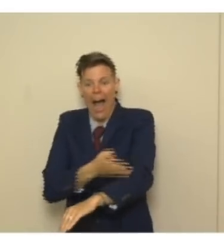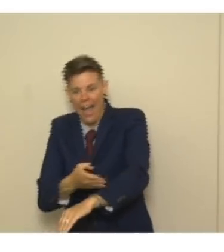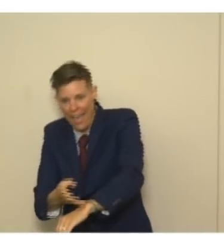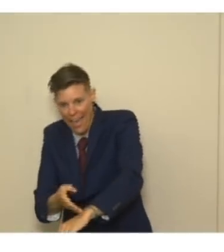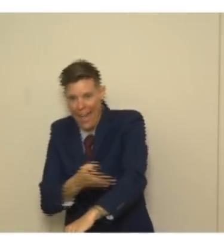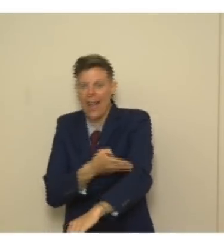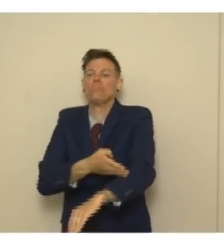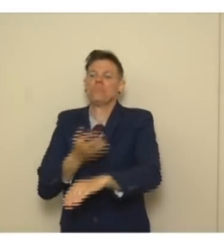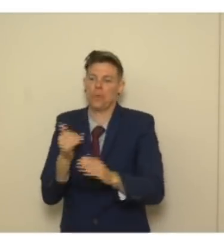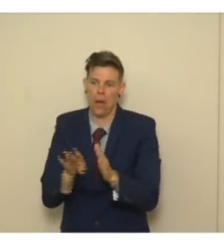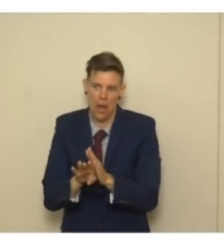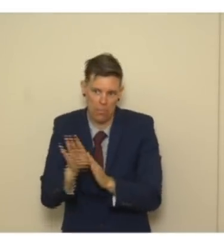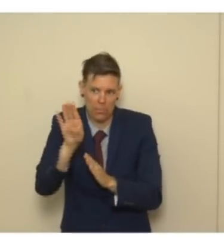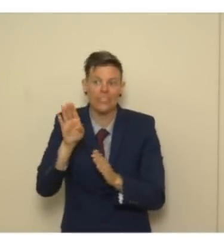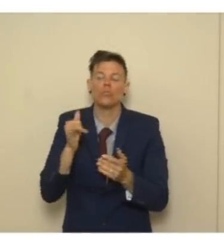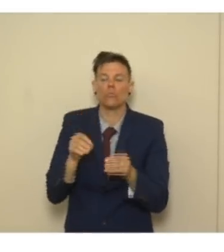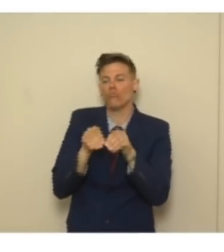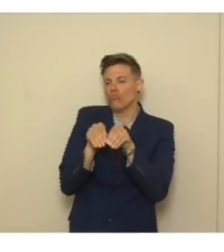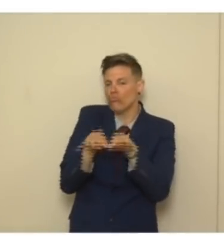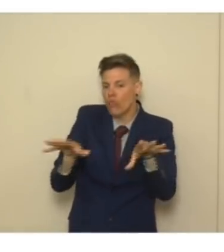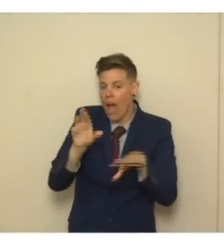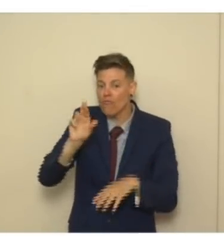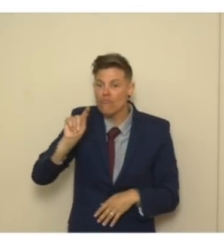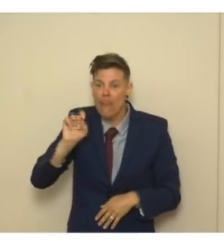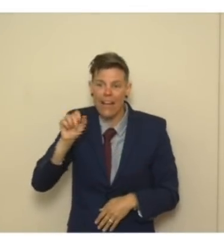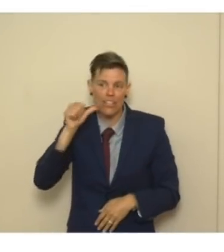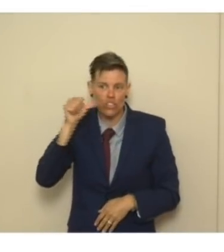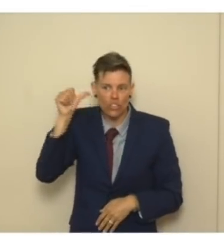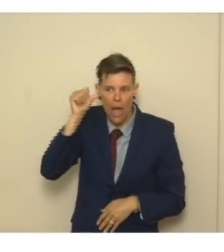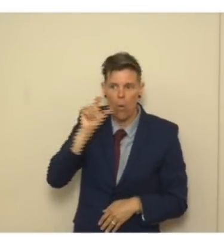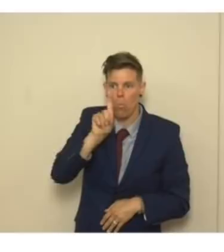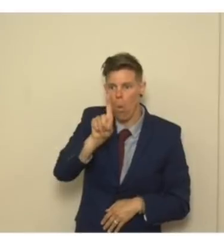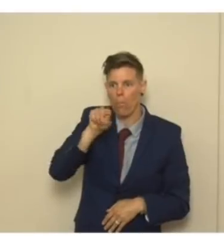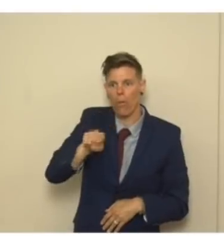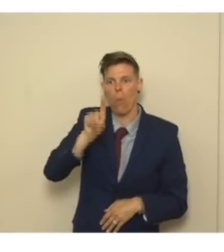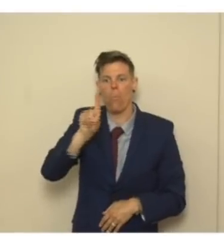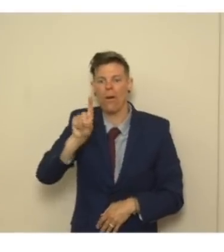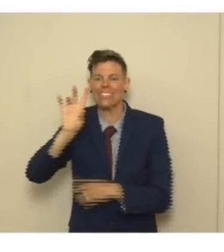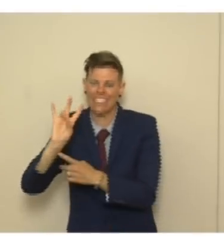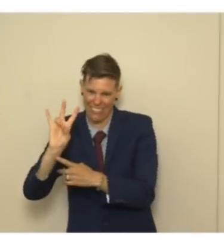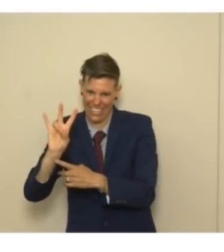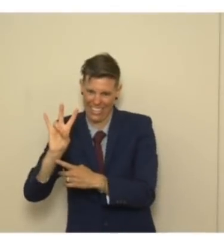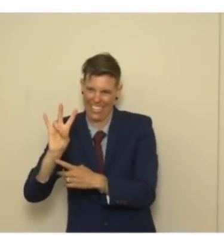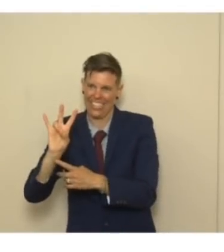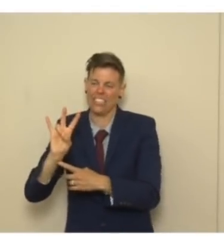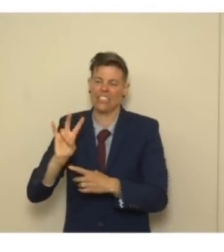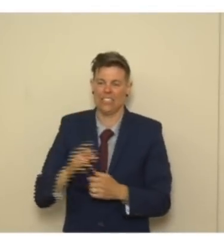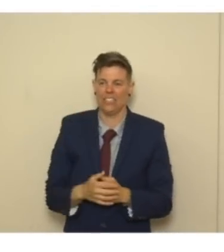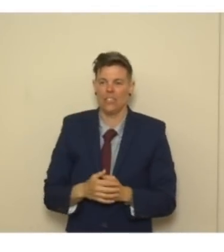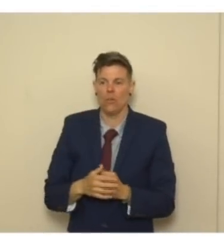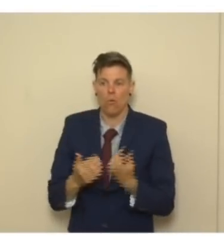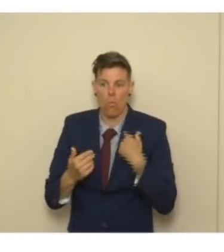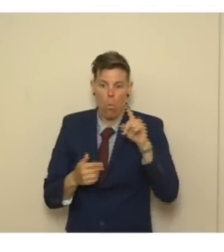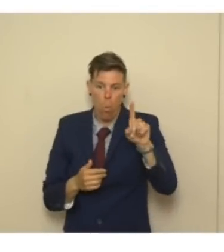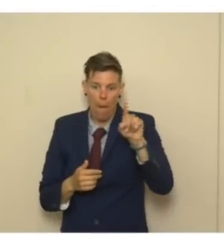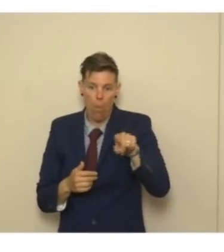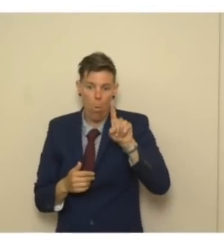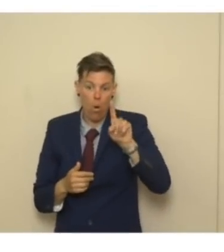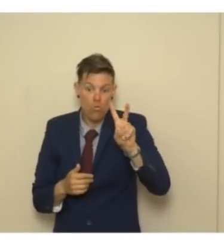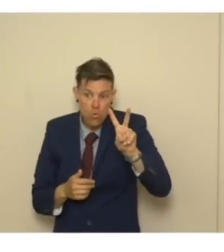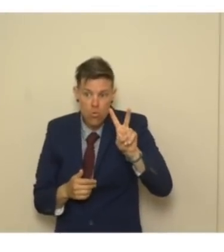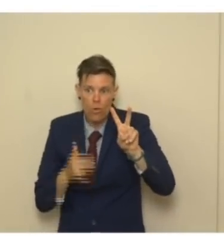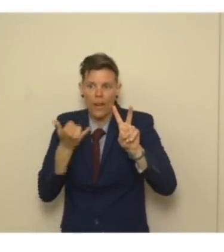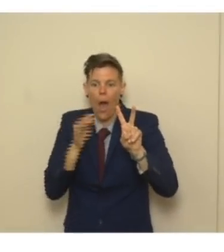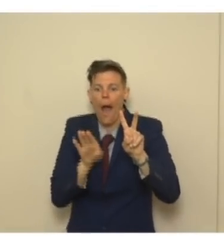or 1.117. This is a problem. We don't want the spread rate to be going up. We want it to be going down. And if we look at each